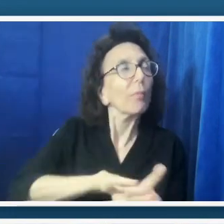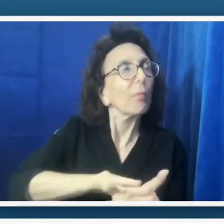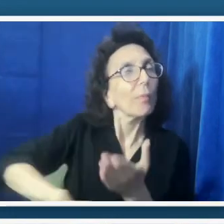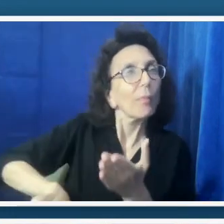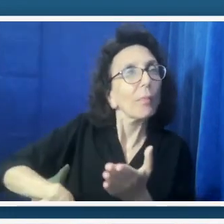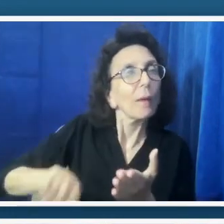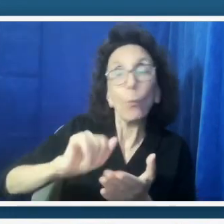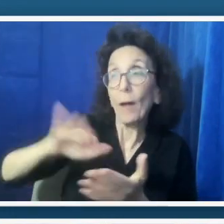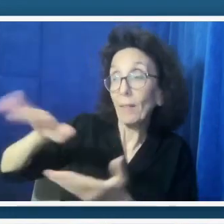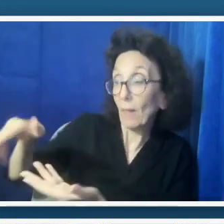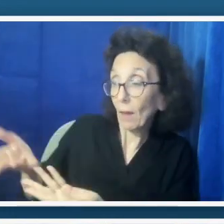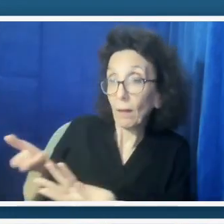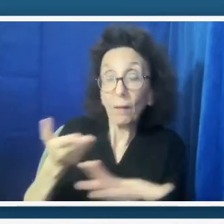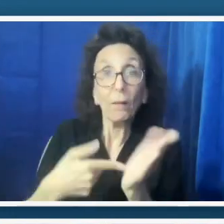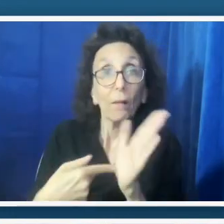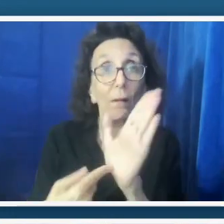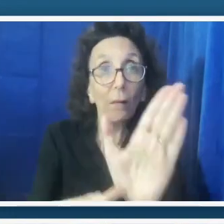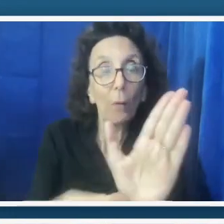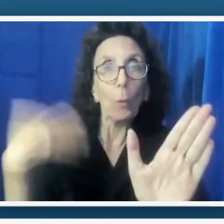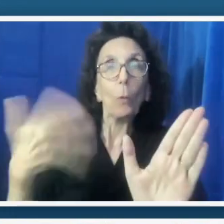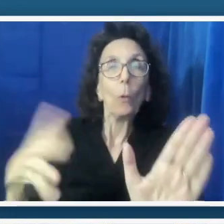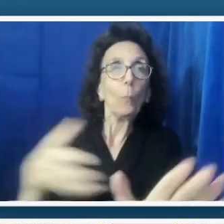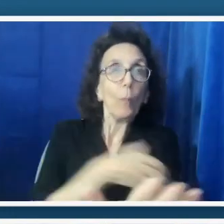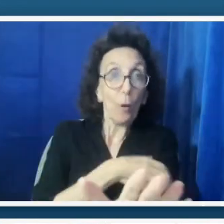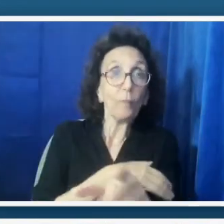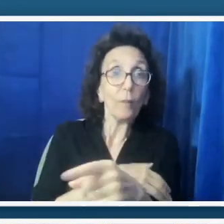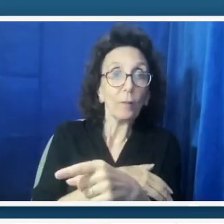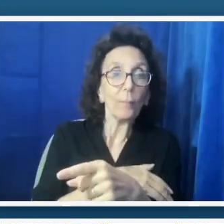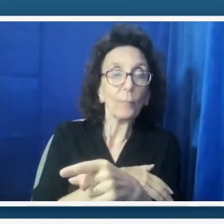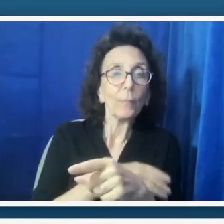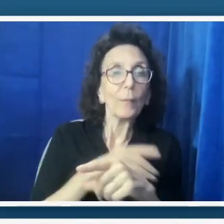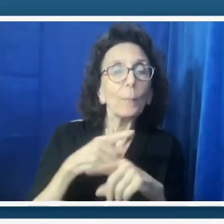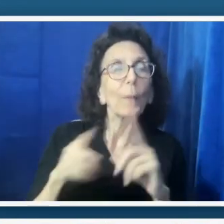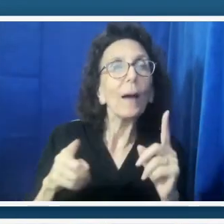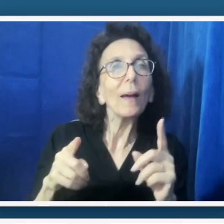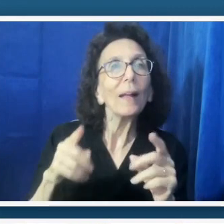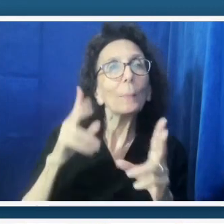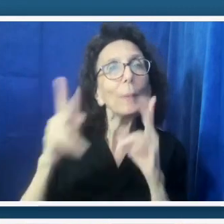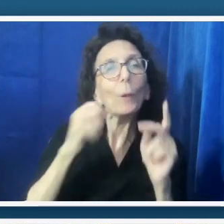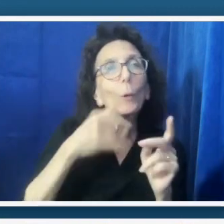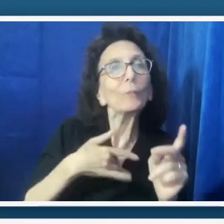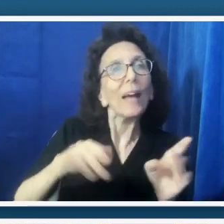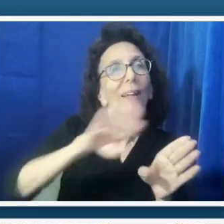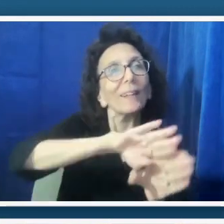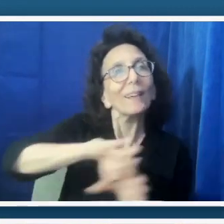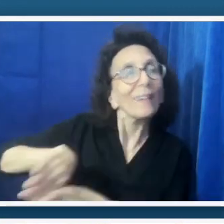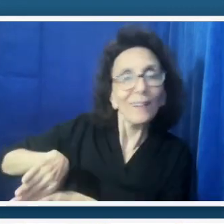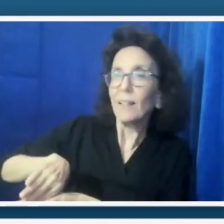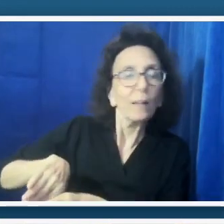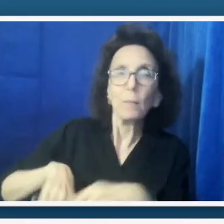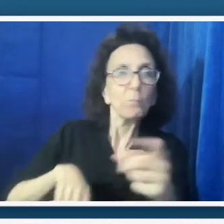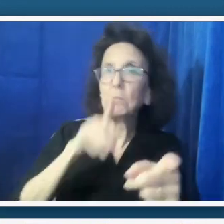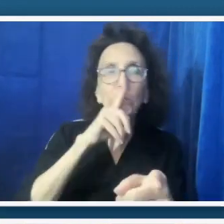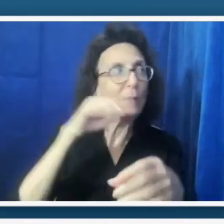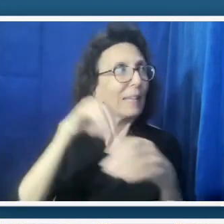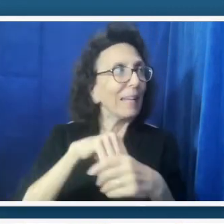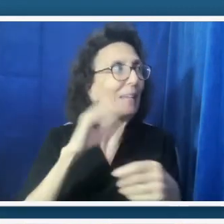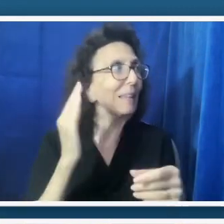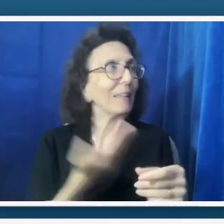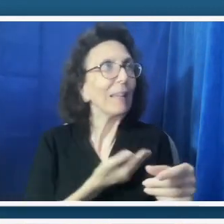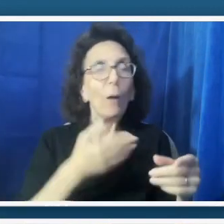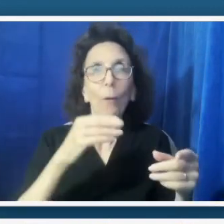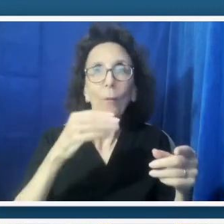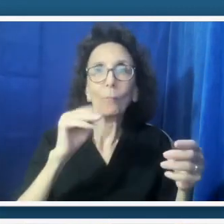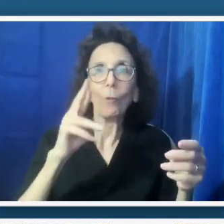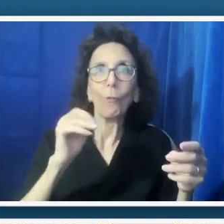really powerful. Unfortunately, the voice of marginalized communities is almost entirely absent from these historic post office murals. And as